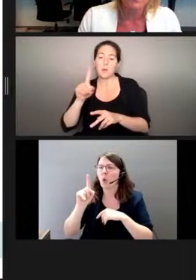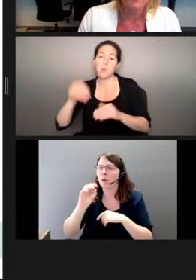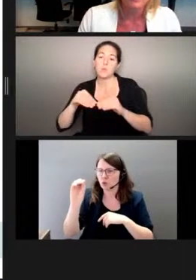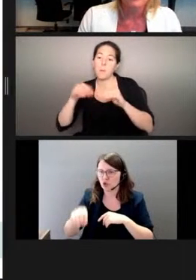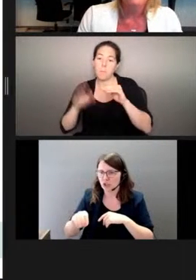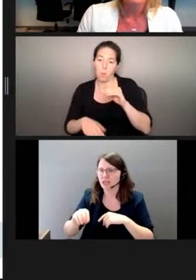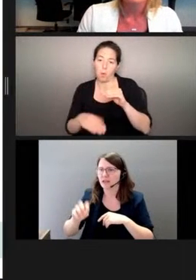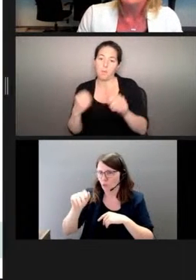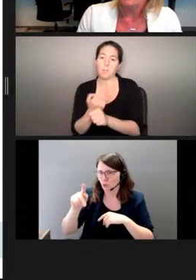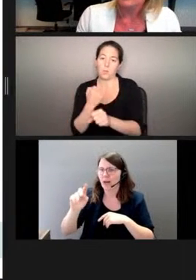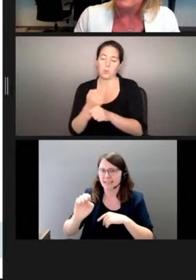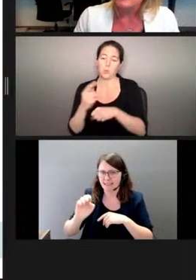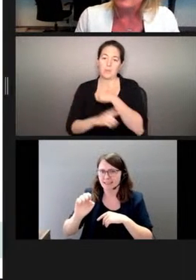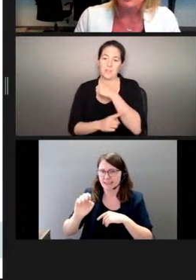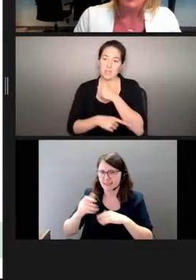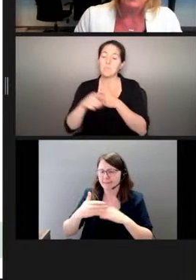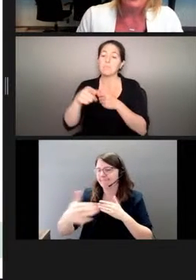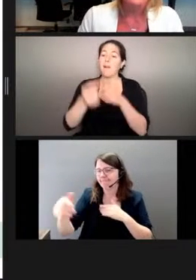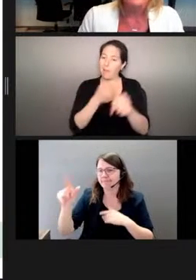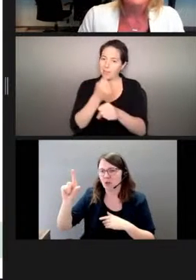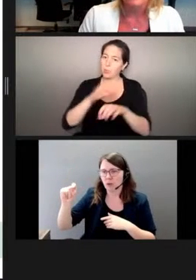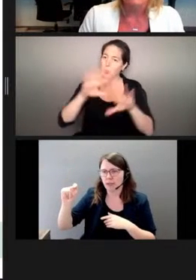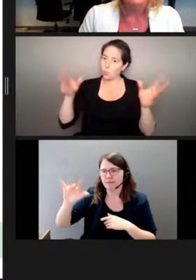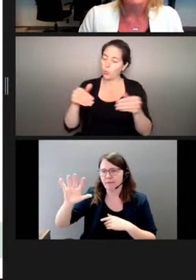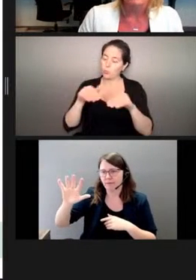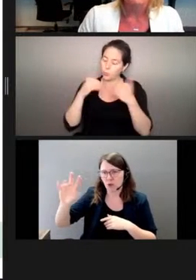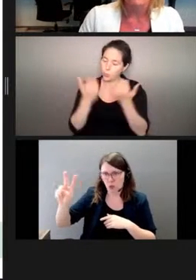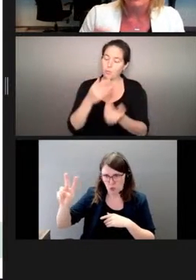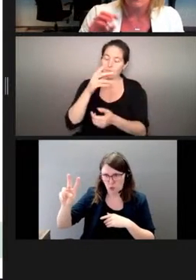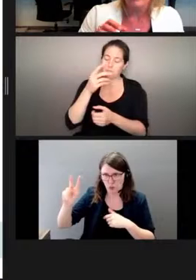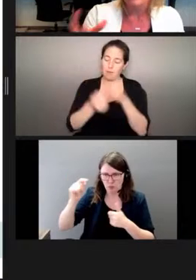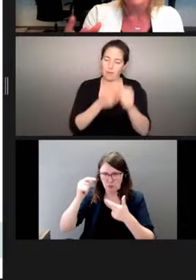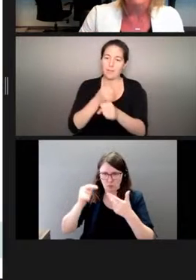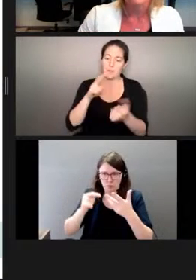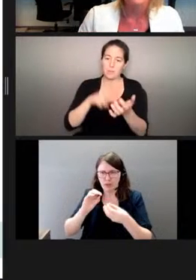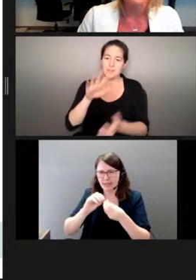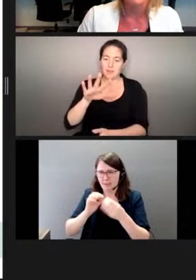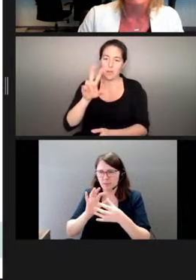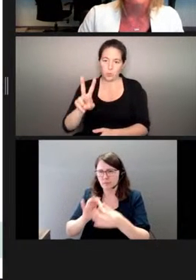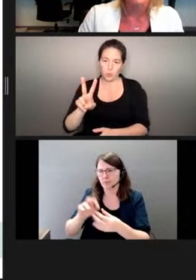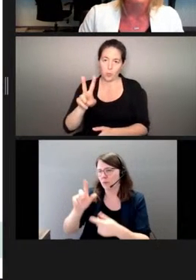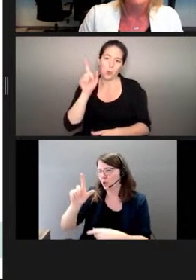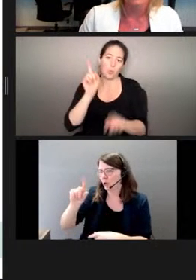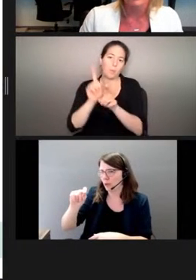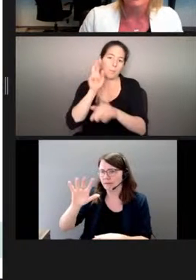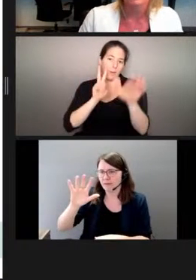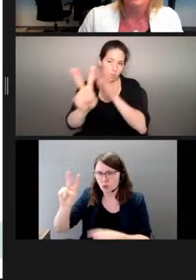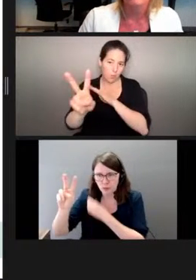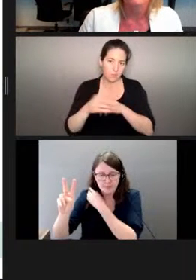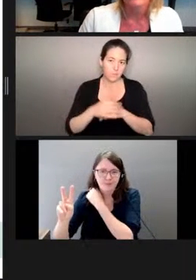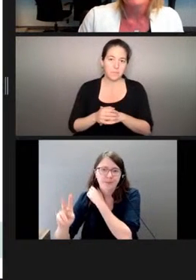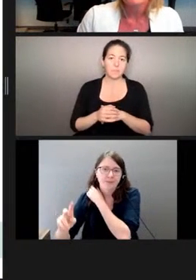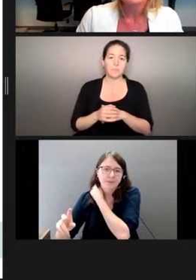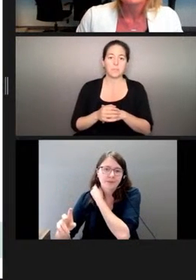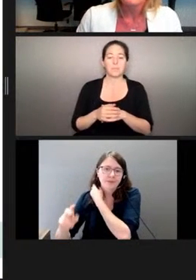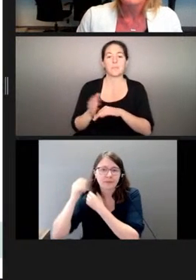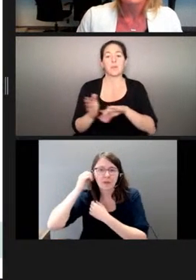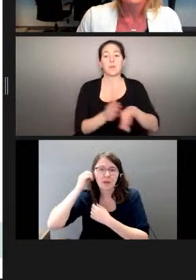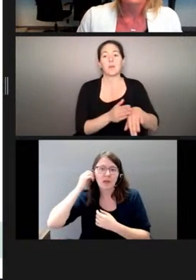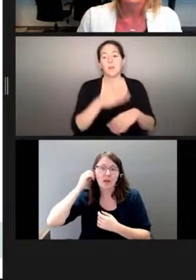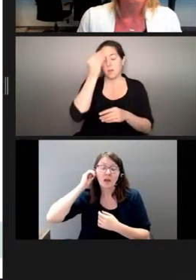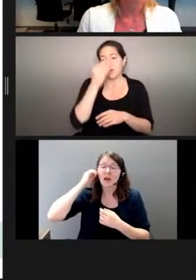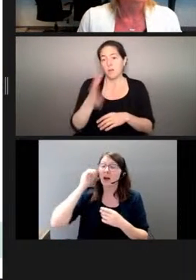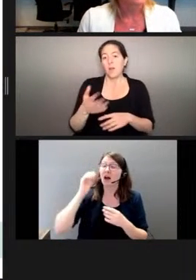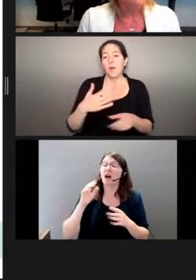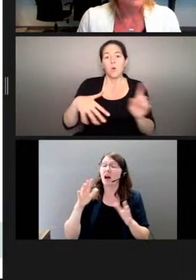2052. So a couple of things that I just want to highlight in terms of the context when taking a look at these waste projections is that